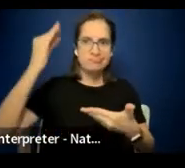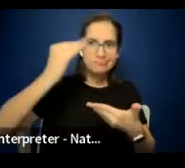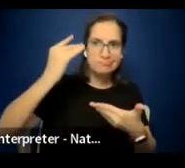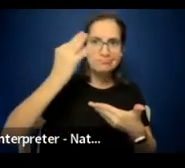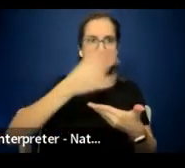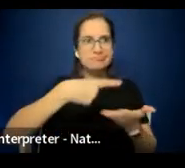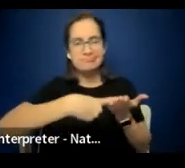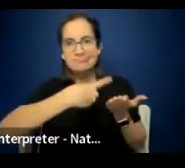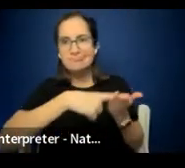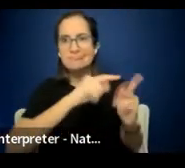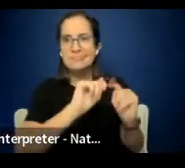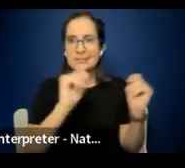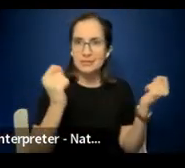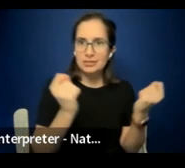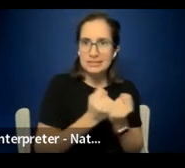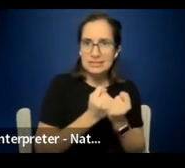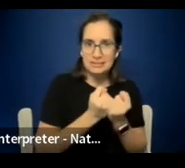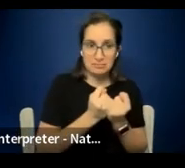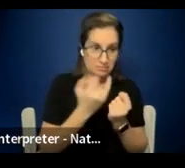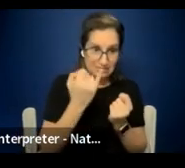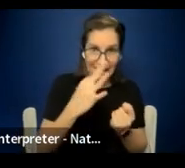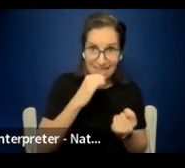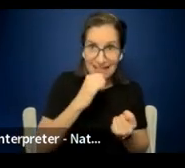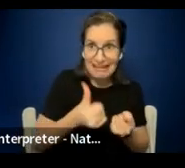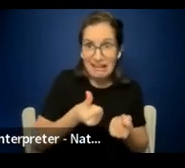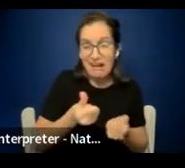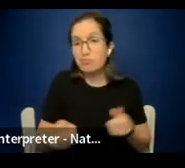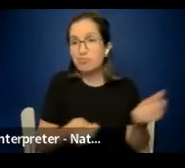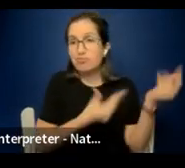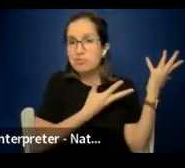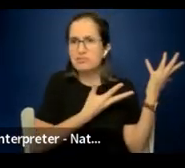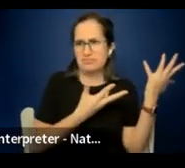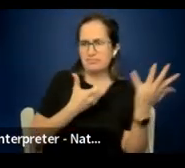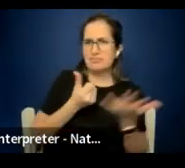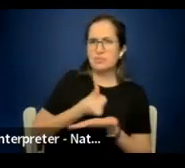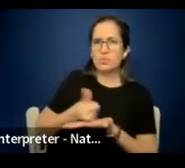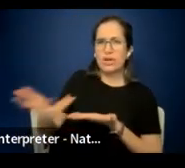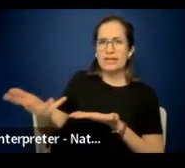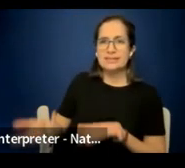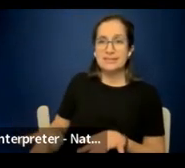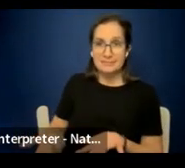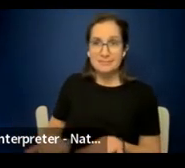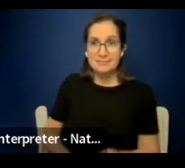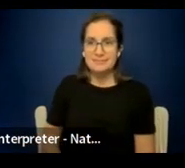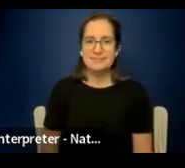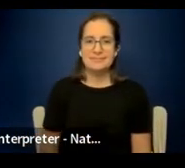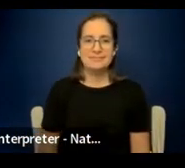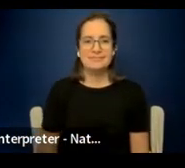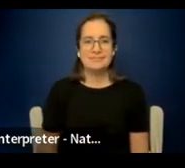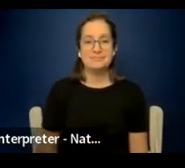it periodically and actually actively make tweaks based on that.